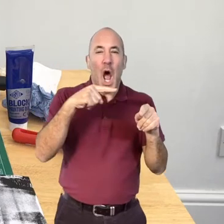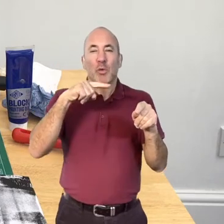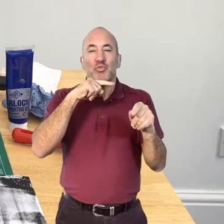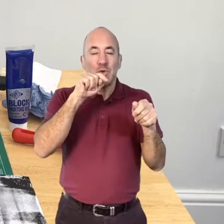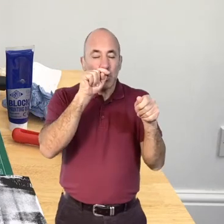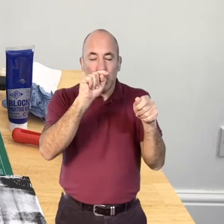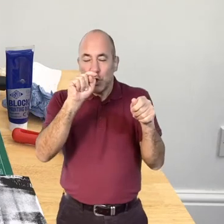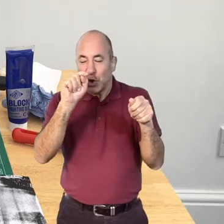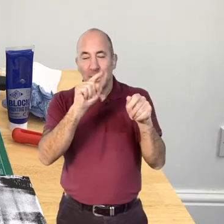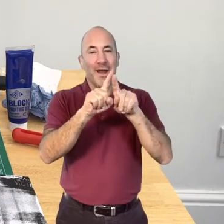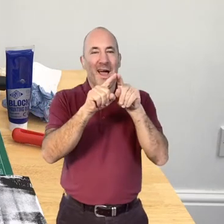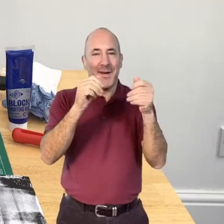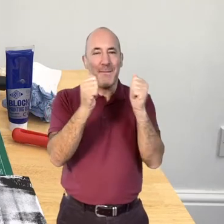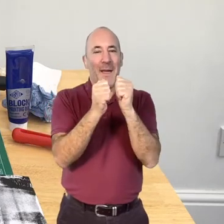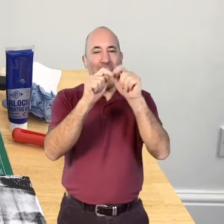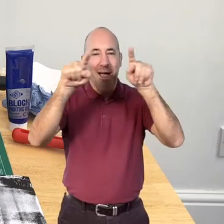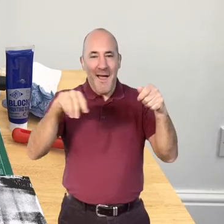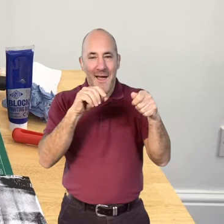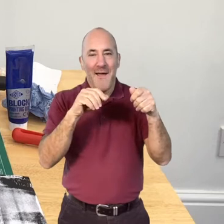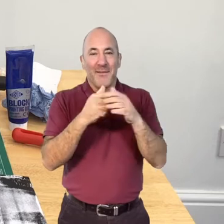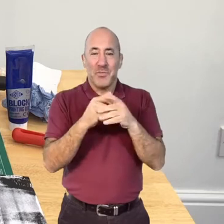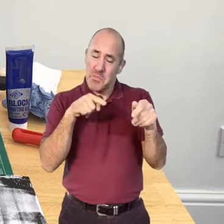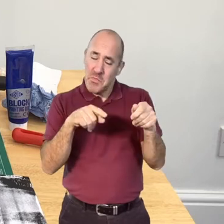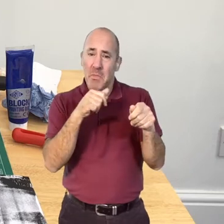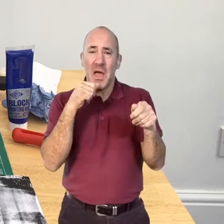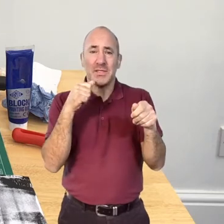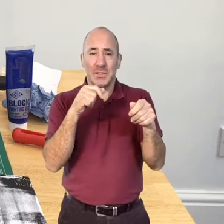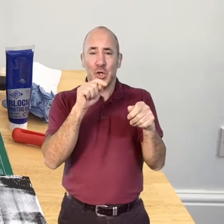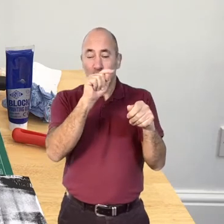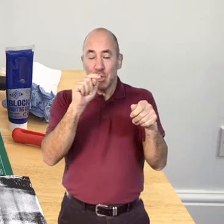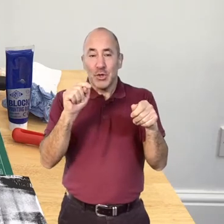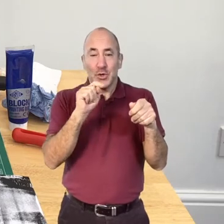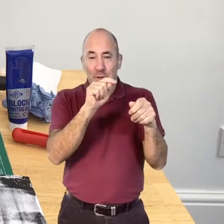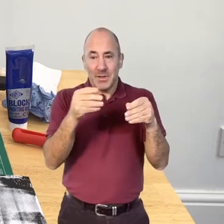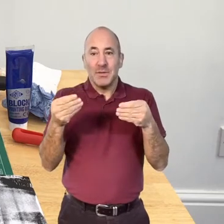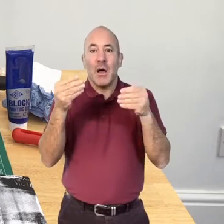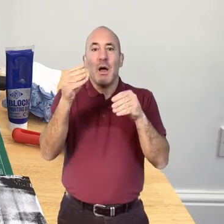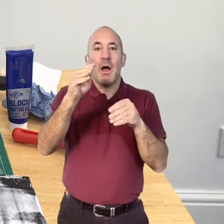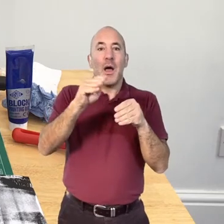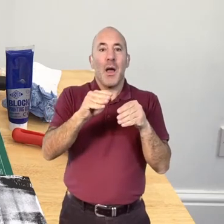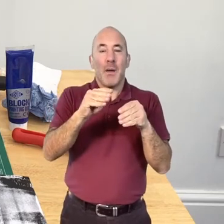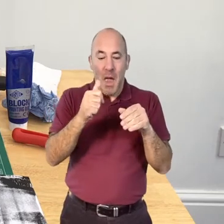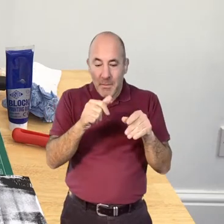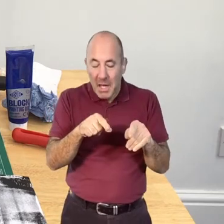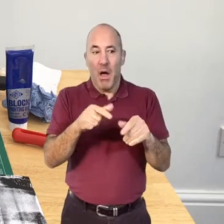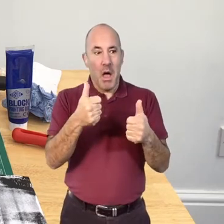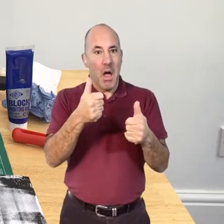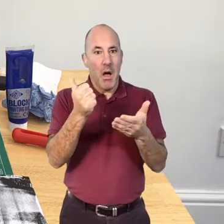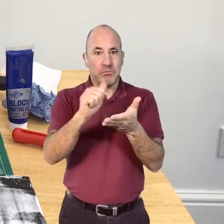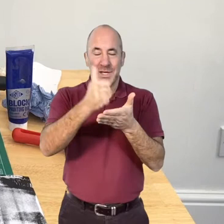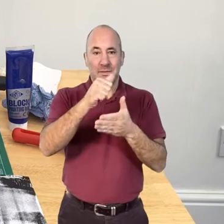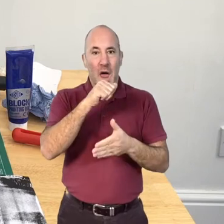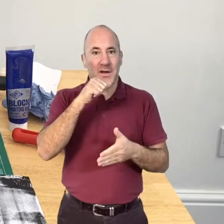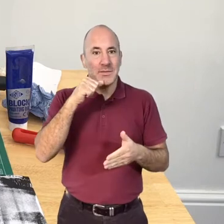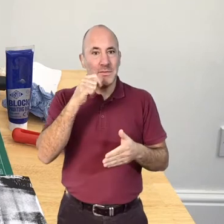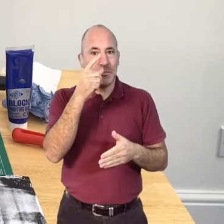little, like hundreds and hundreds of tiny dots. So I thought they might be quite nice to, all these raised dots might make a nice